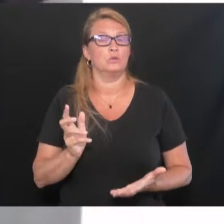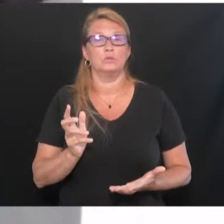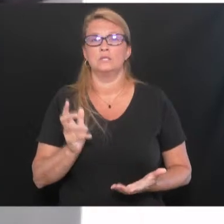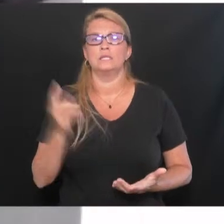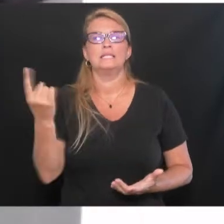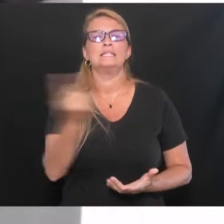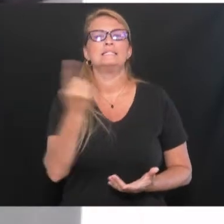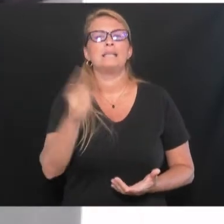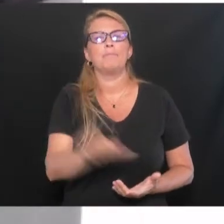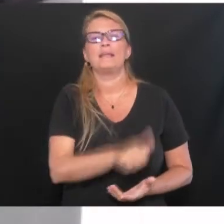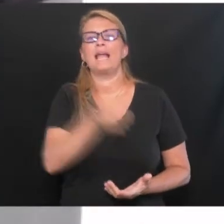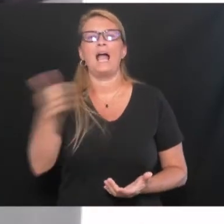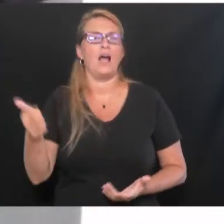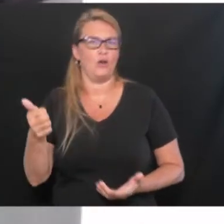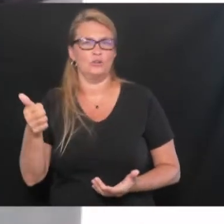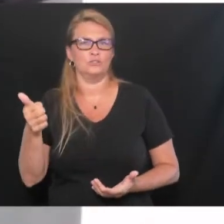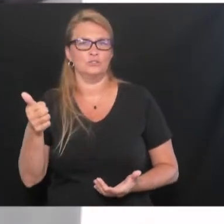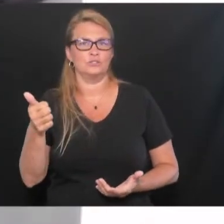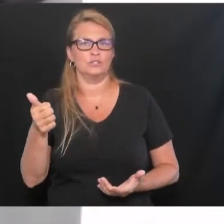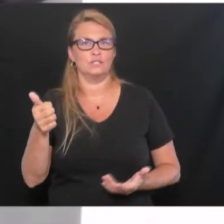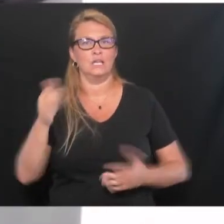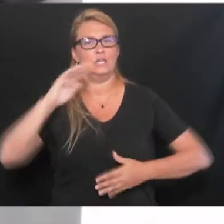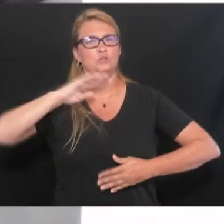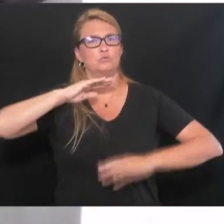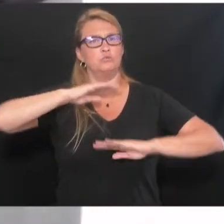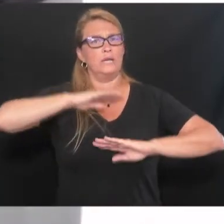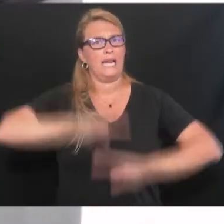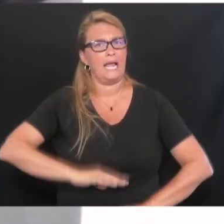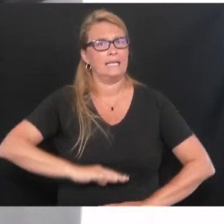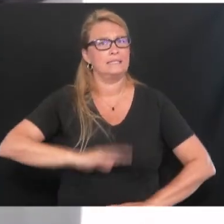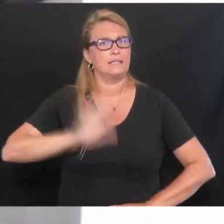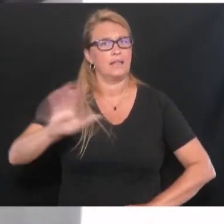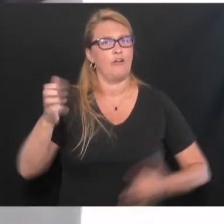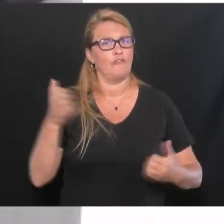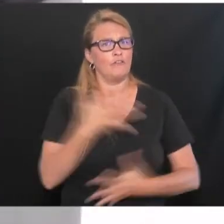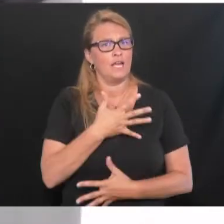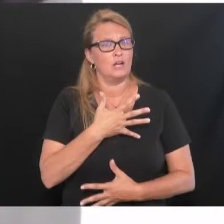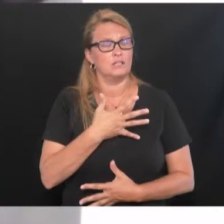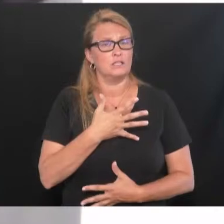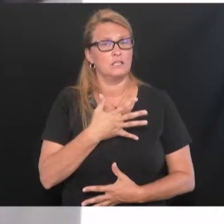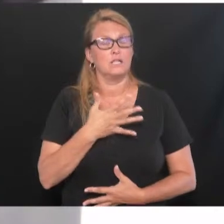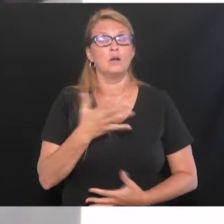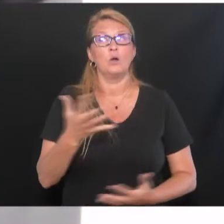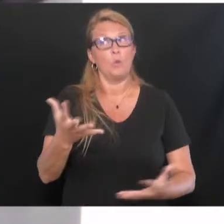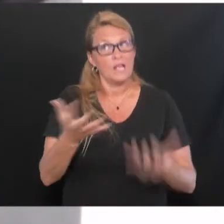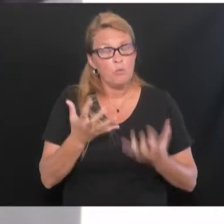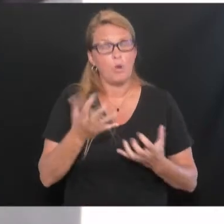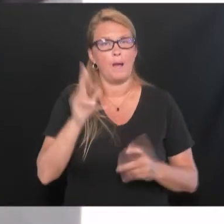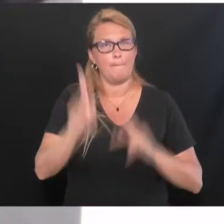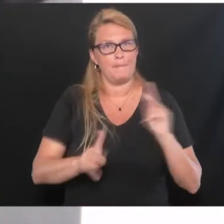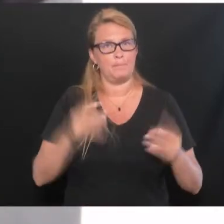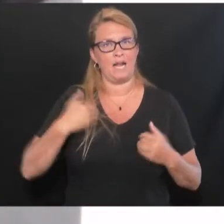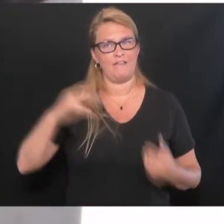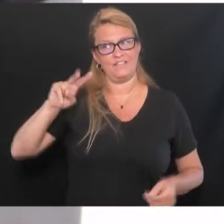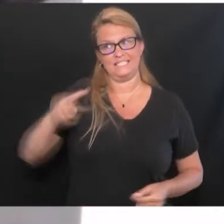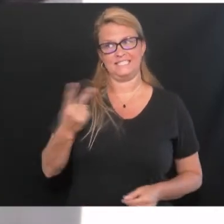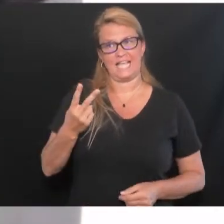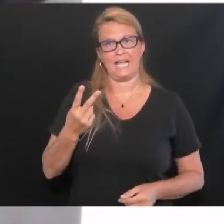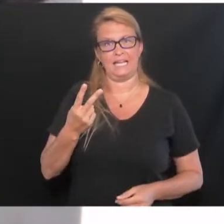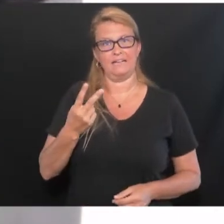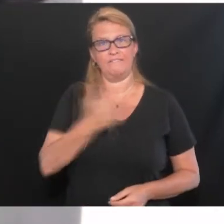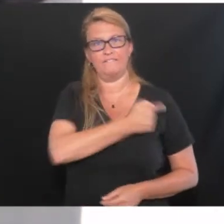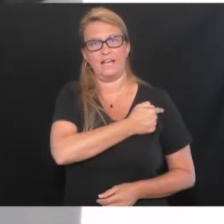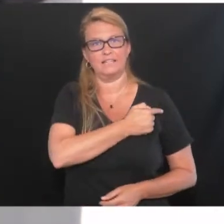something else to that, and try to allay their fears. But you definitely want them to get the second vaccine. But then I'll let Clay answer. I think you asked a question